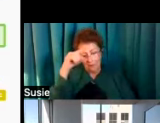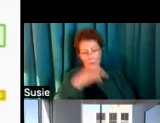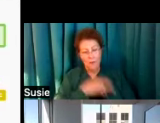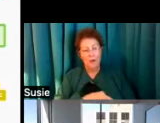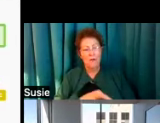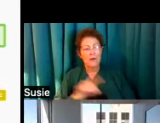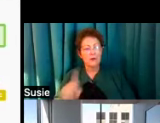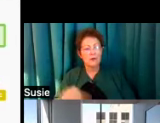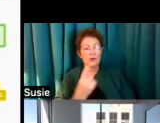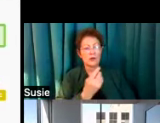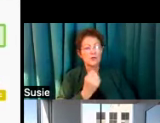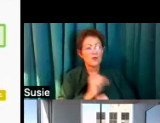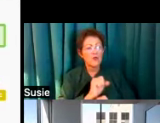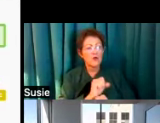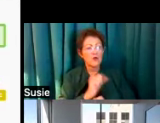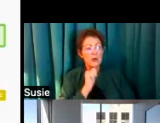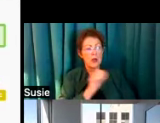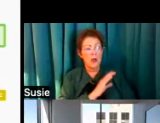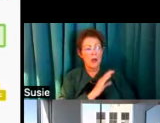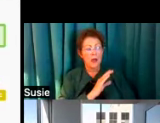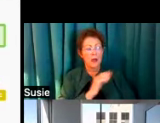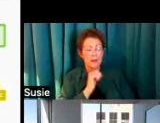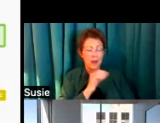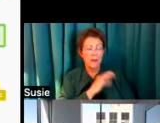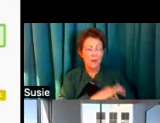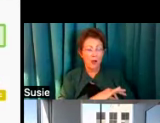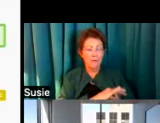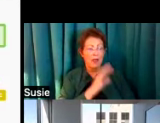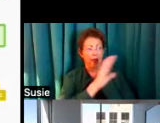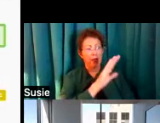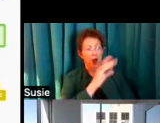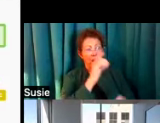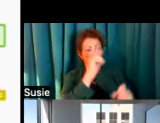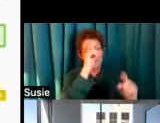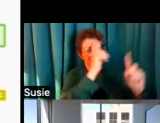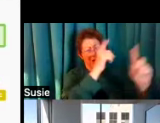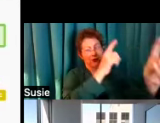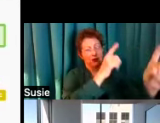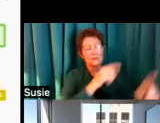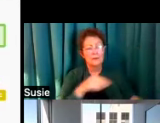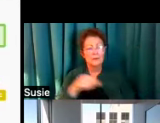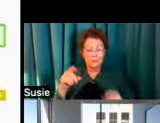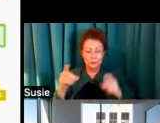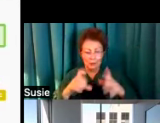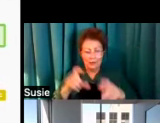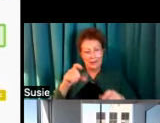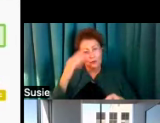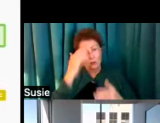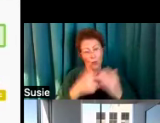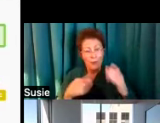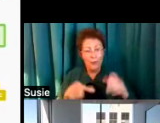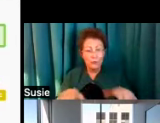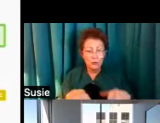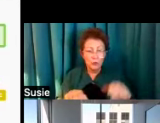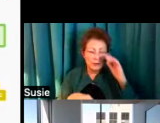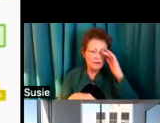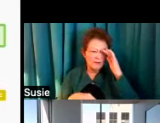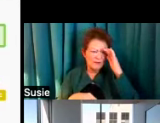incentivized, motivated to care about the nonprofit's interest and charitable mission. And the directors have to, know what they're doing. And then